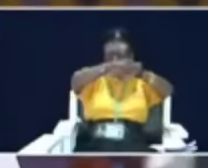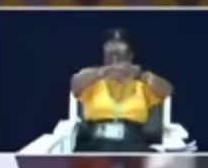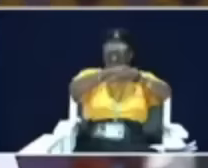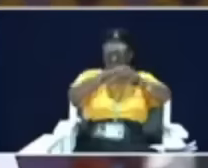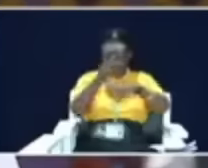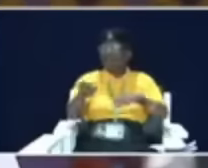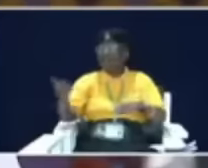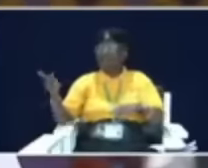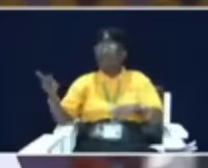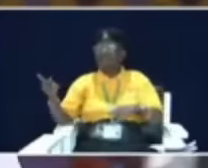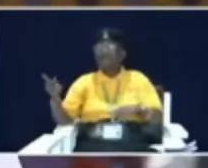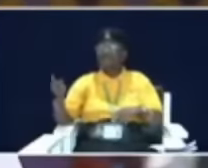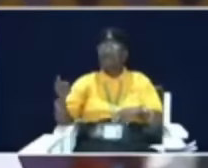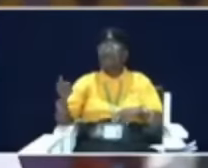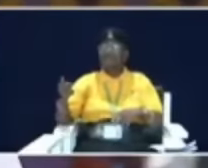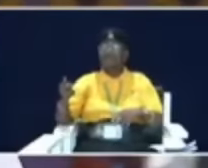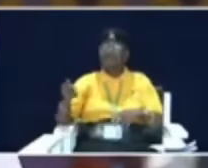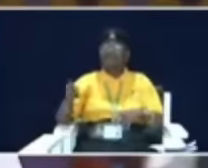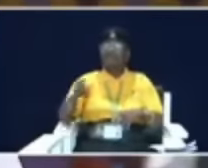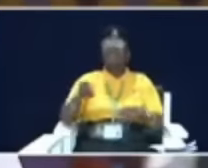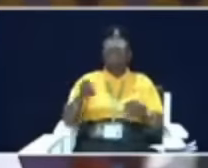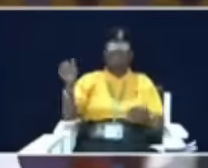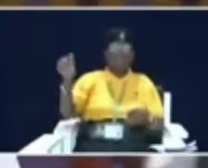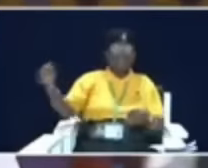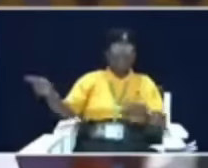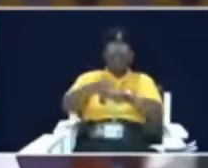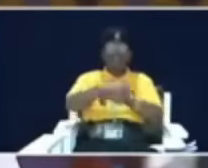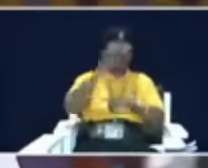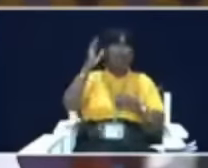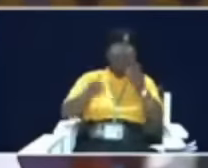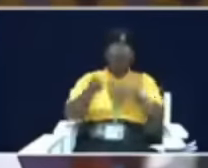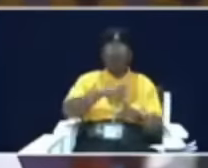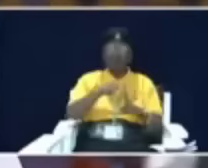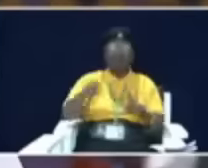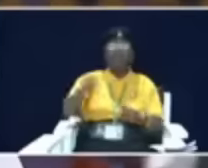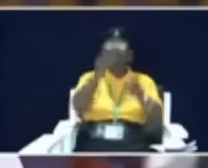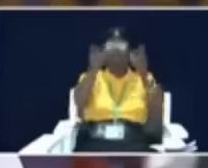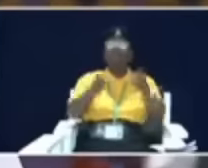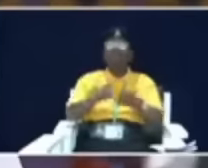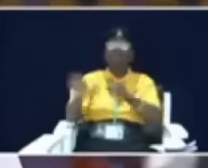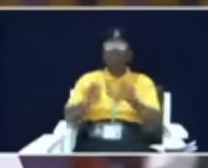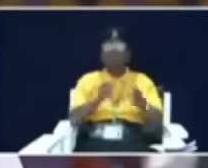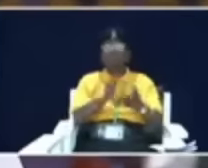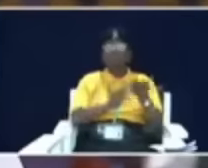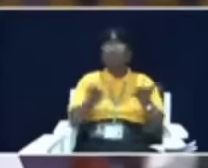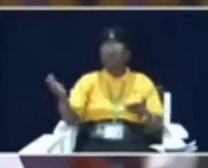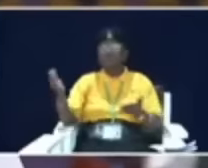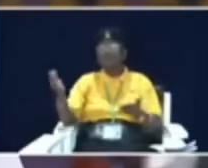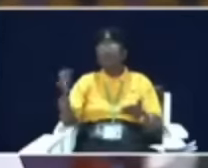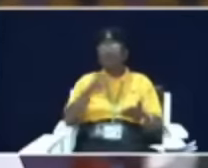But a day will come when you want to do something and they will let you know there is